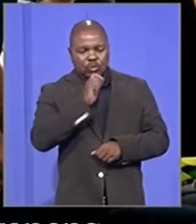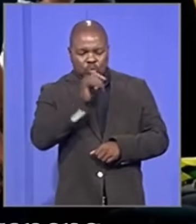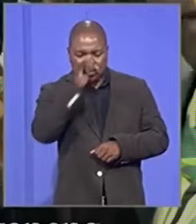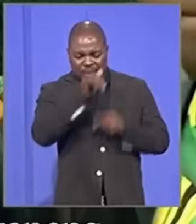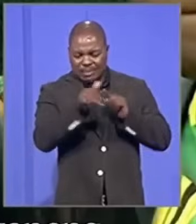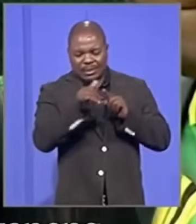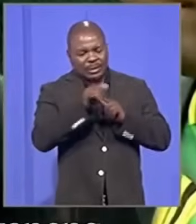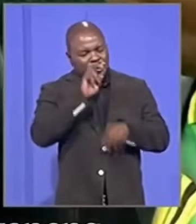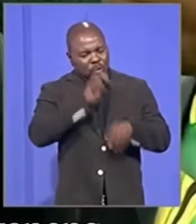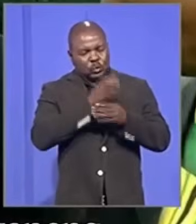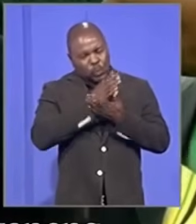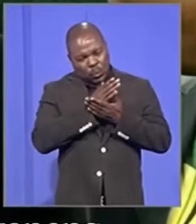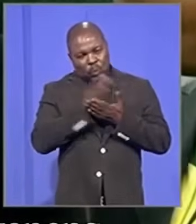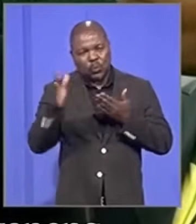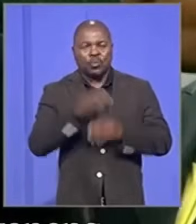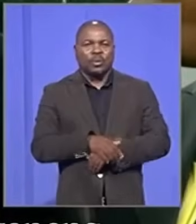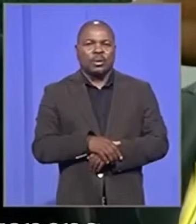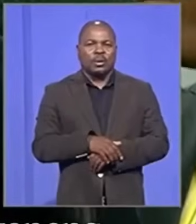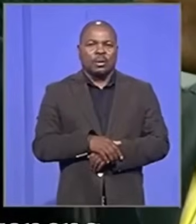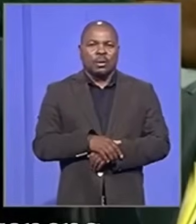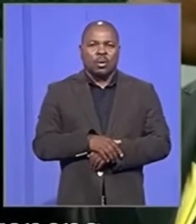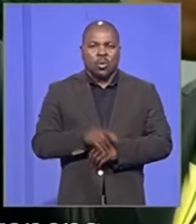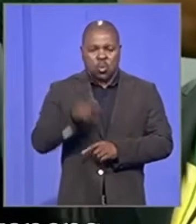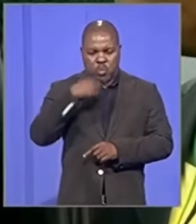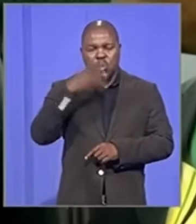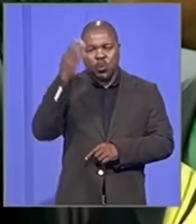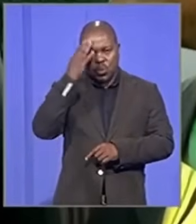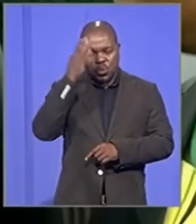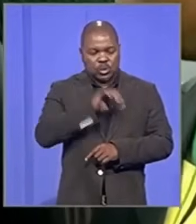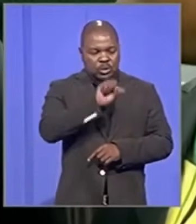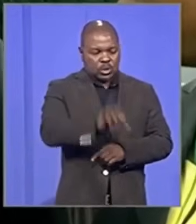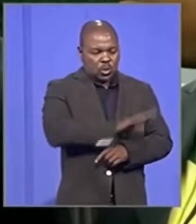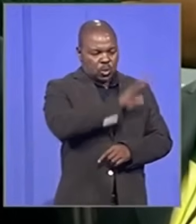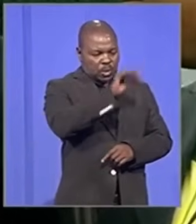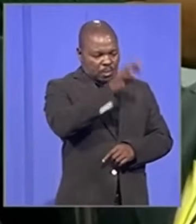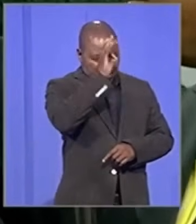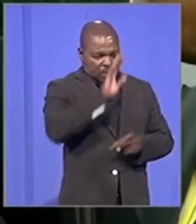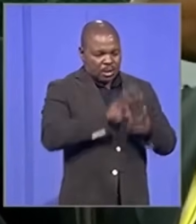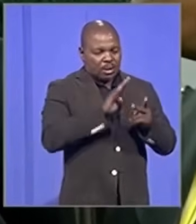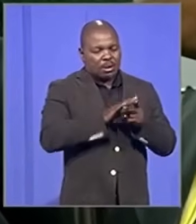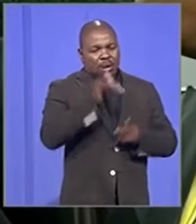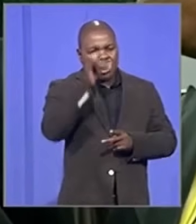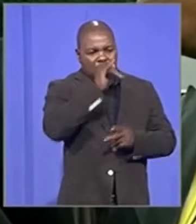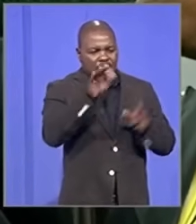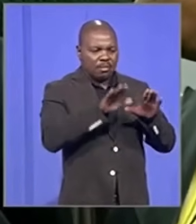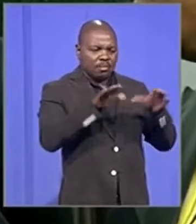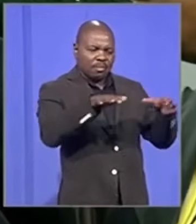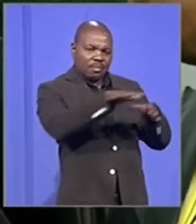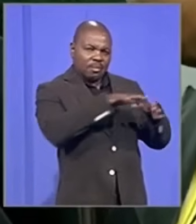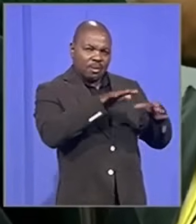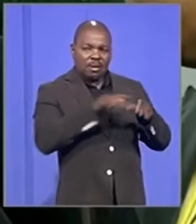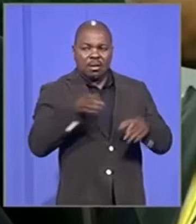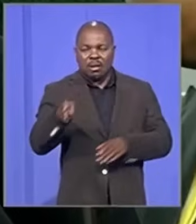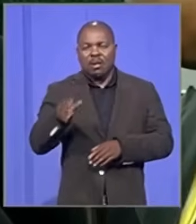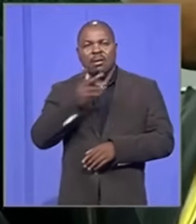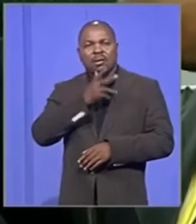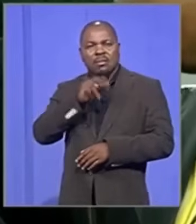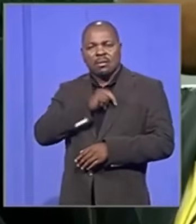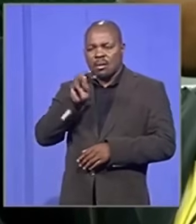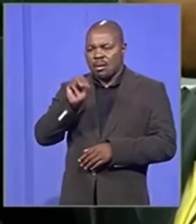bjo. You are aware that the South African police, the criminal justice cluster, ran an operation in Manguza in